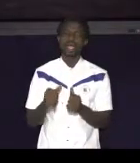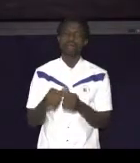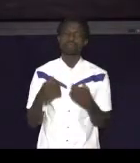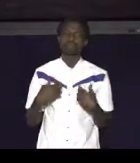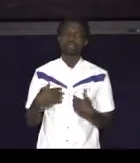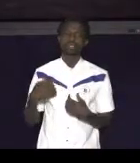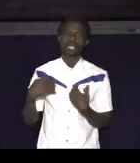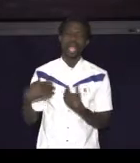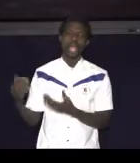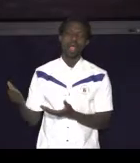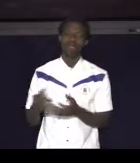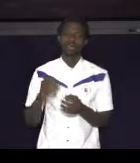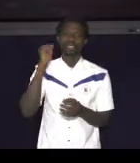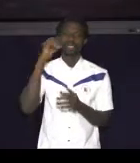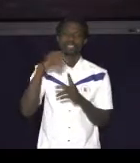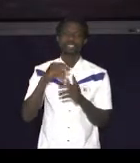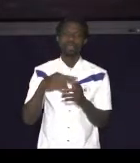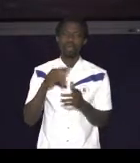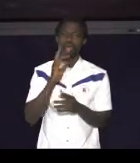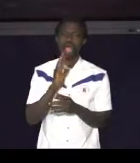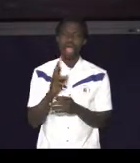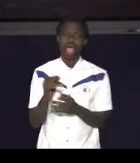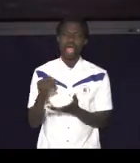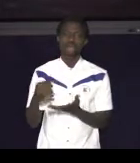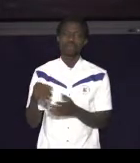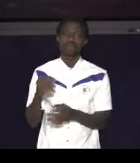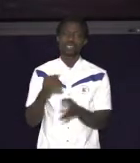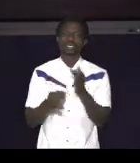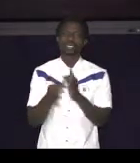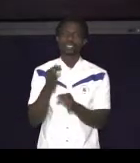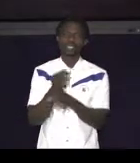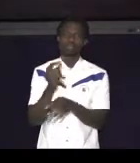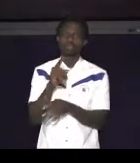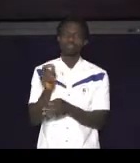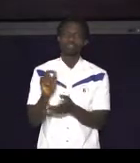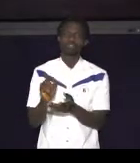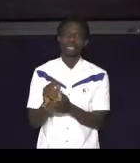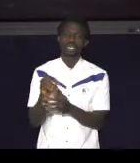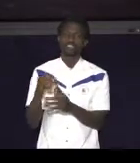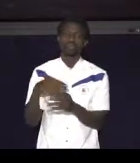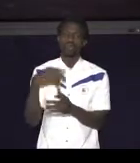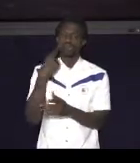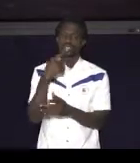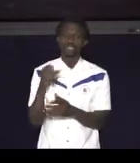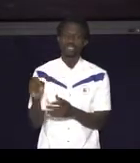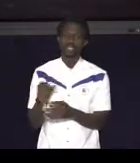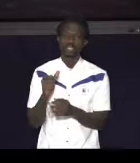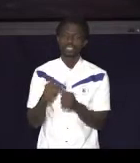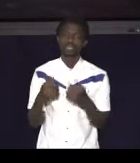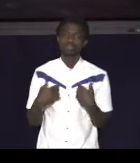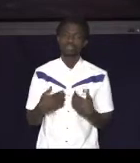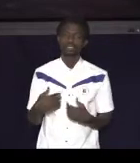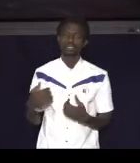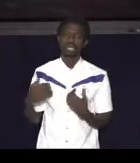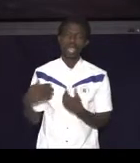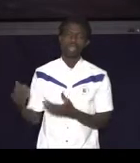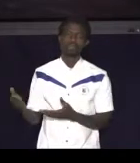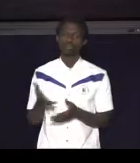Everybody has brought his or her pen. Instead of you writing or saying, everybody has brought their